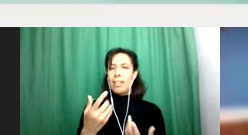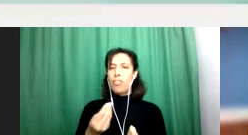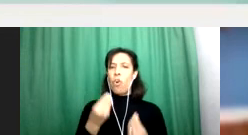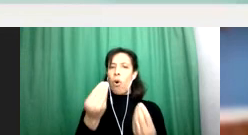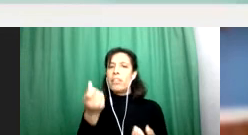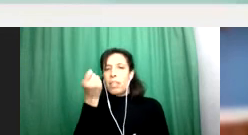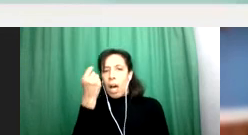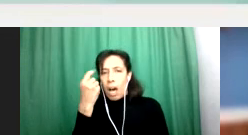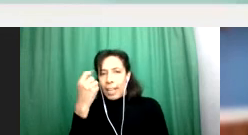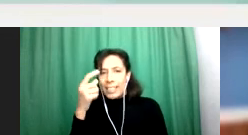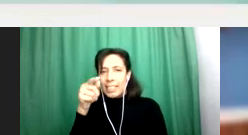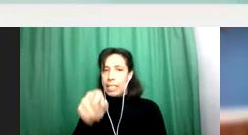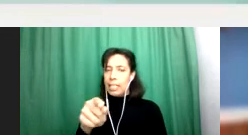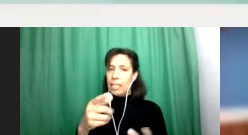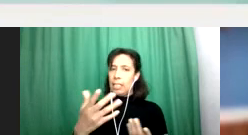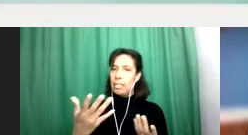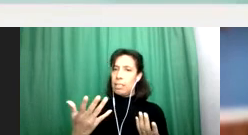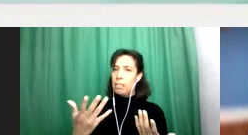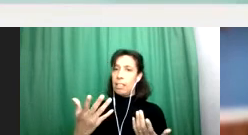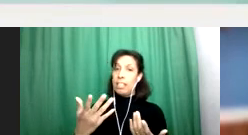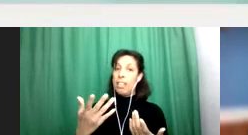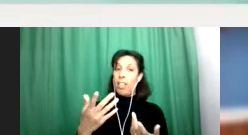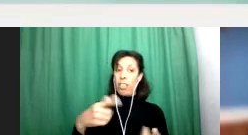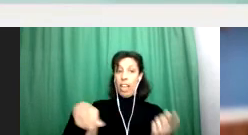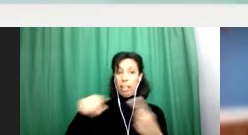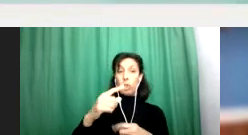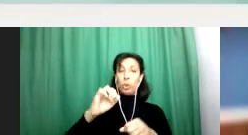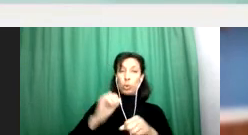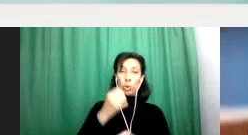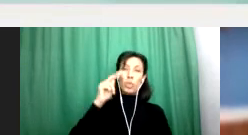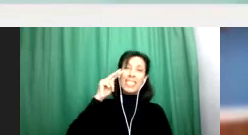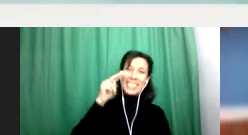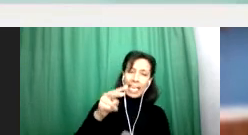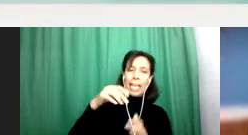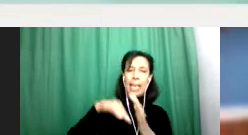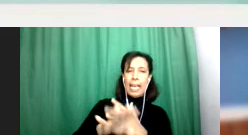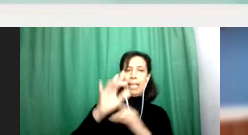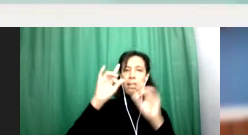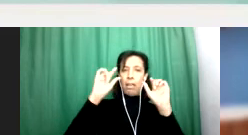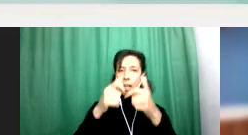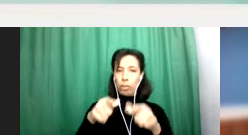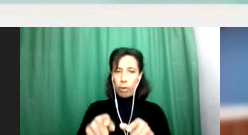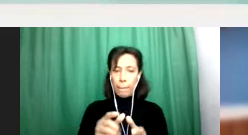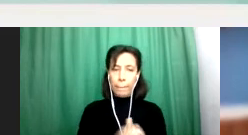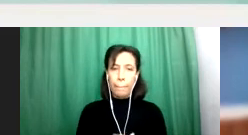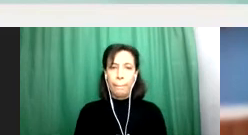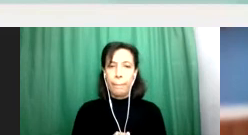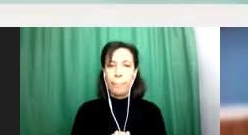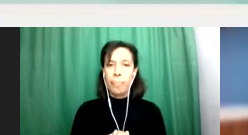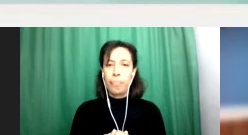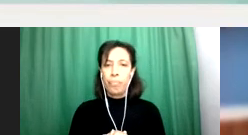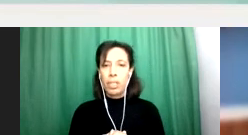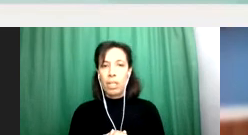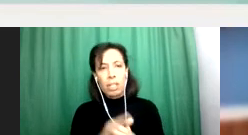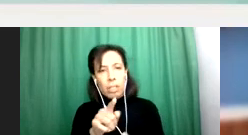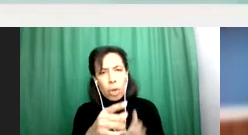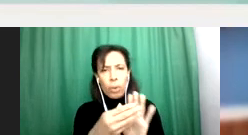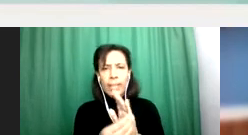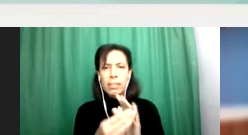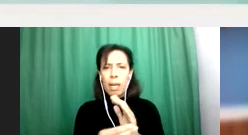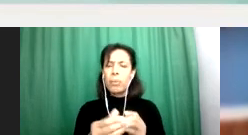the Assessment Reform Group. Here we go. That sort of echoes that last point there. Learners should